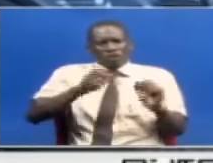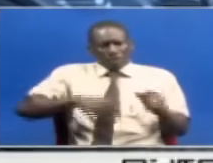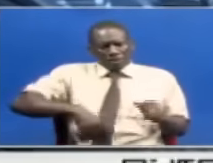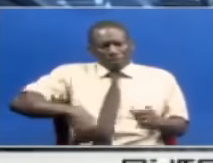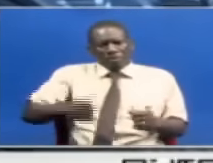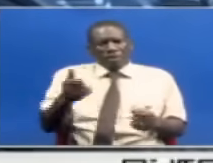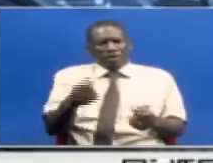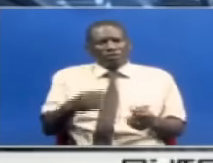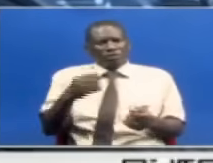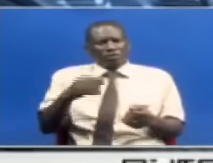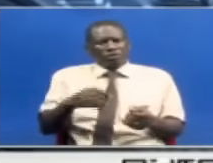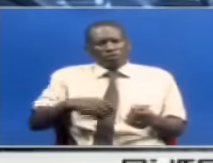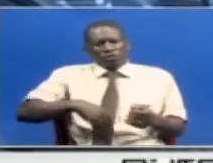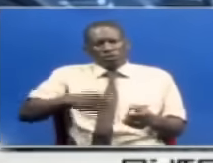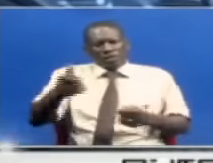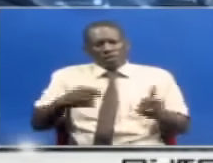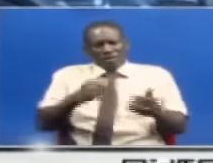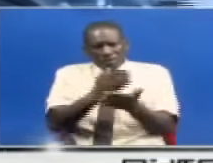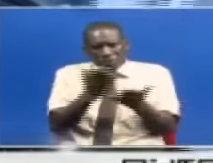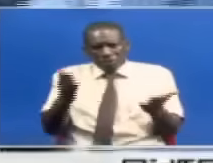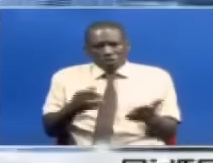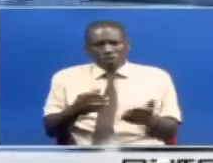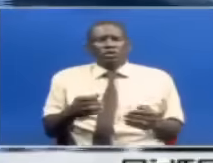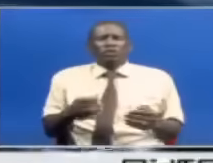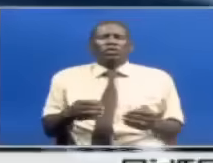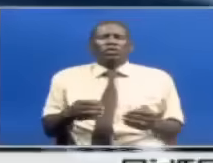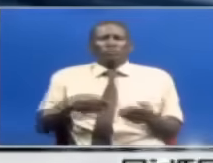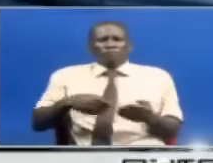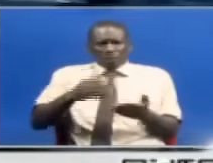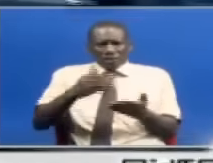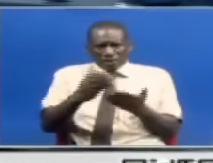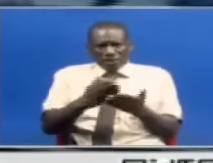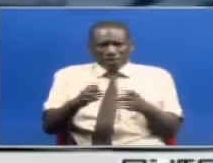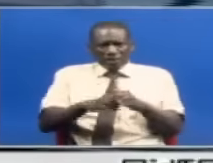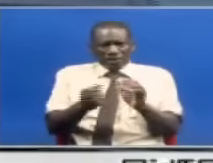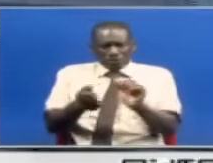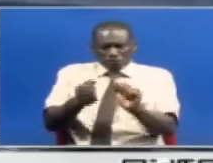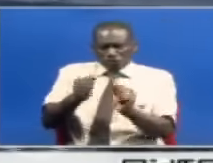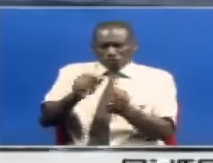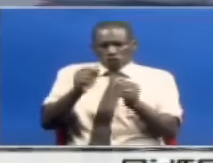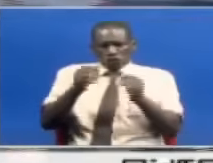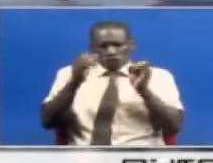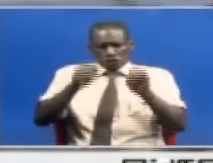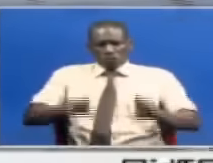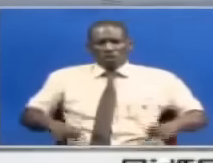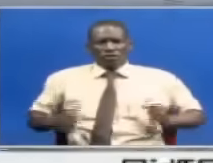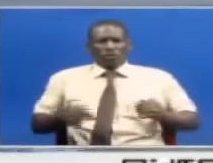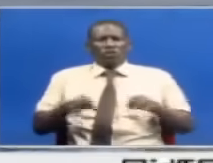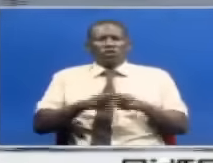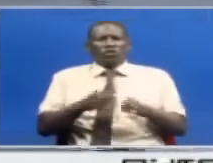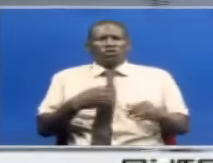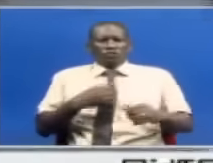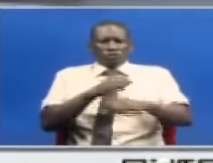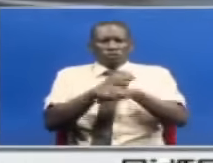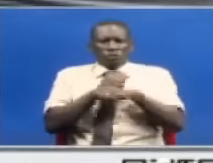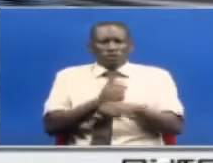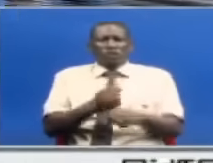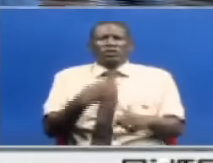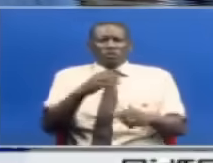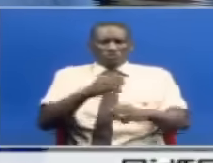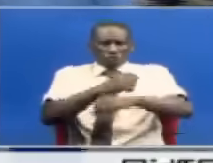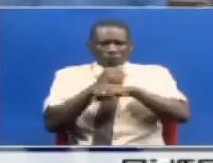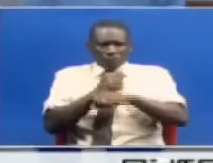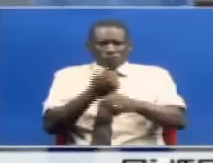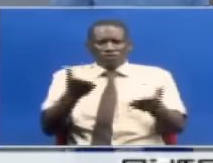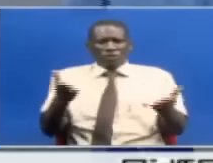some upkeep as I adjust to the new life. You also have to protect, you've said you have to protect your